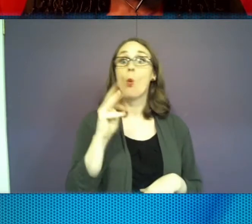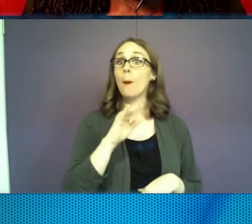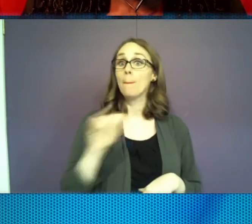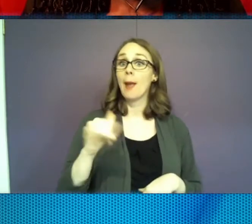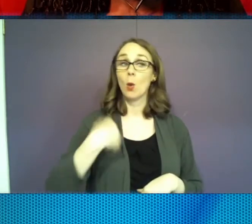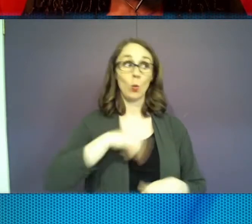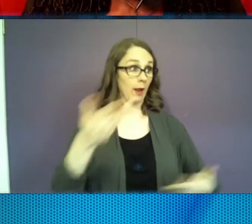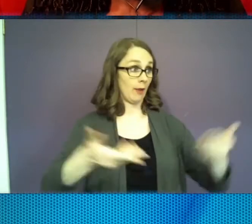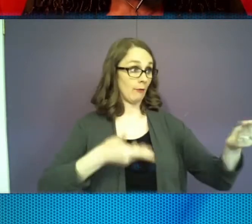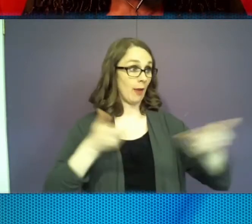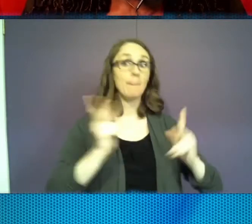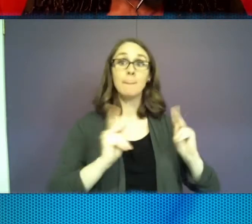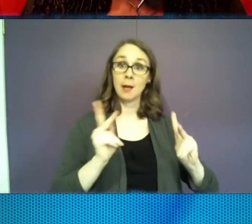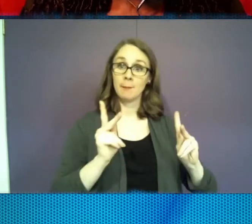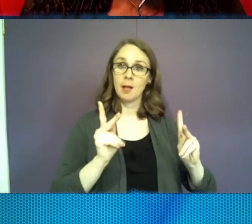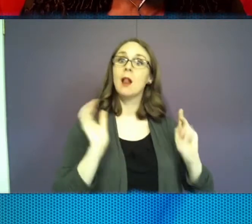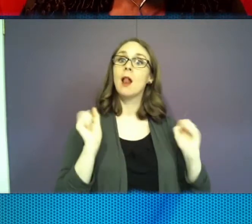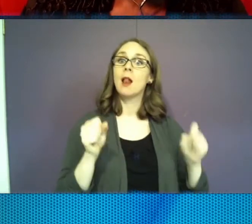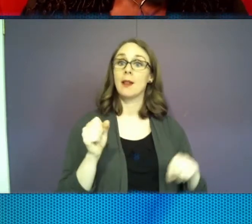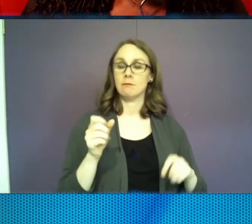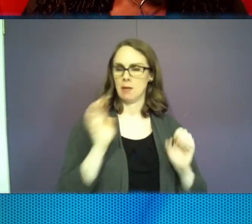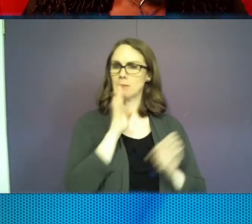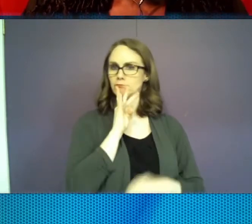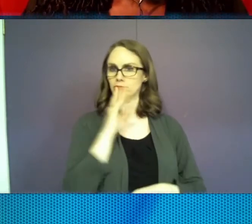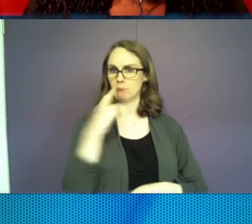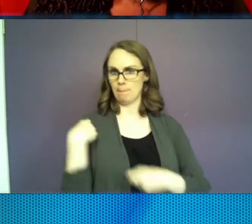people that they can speak Spanish and